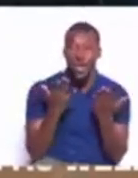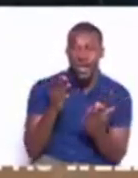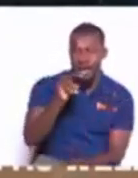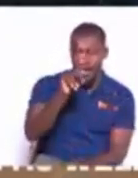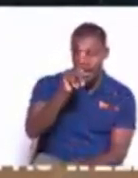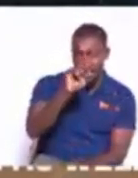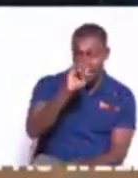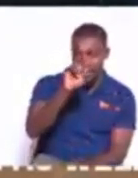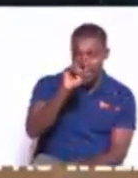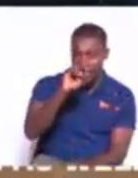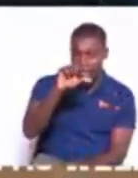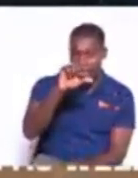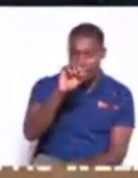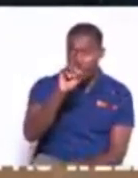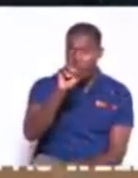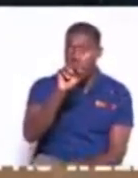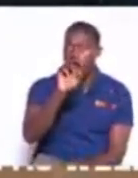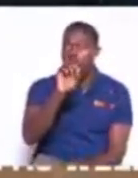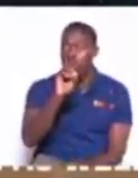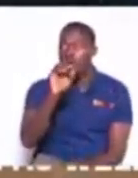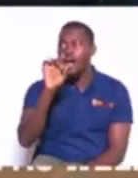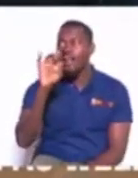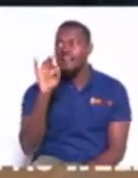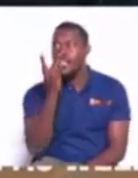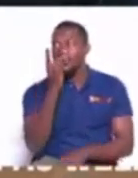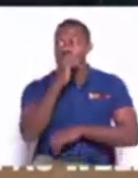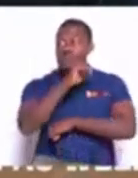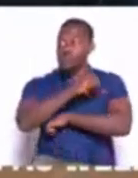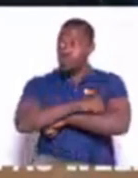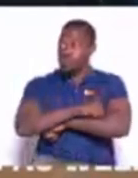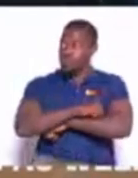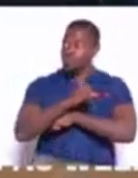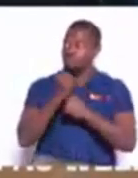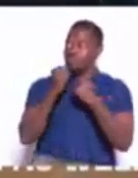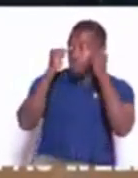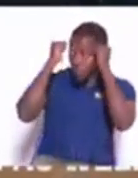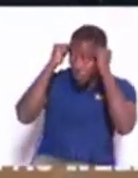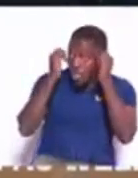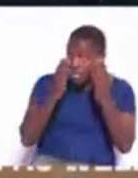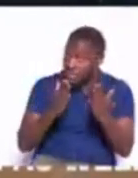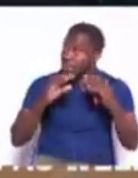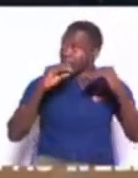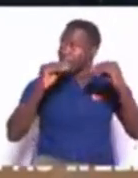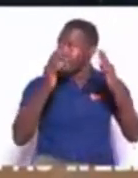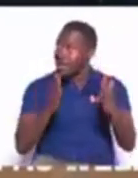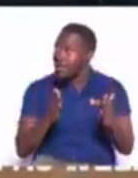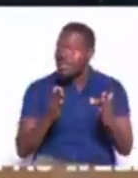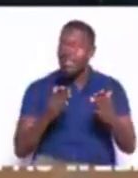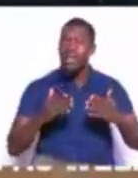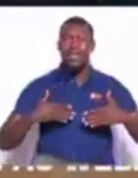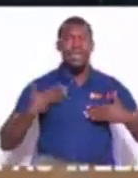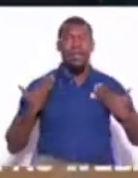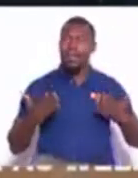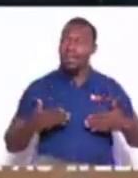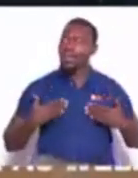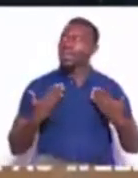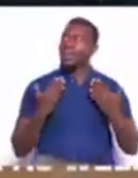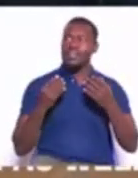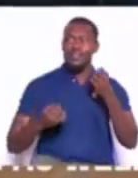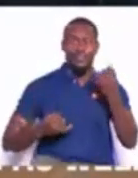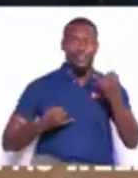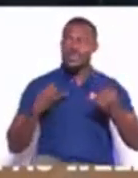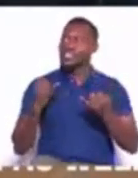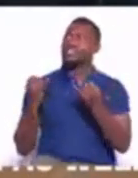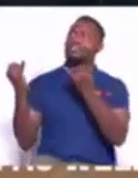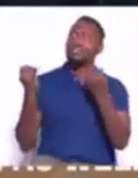Adventist School, where students and teachers are following the series. Now, they've invited many villagers to come